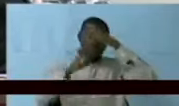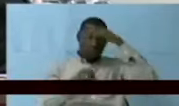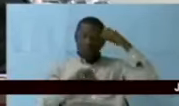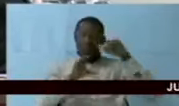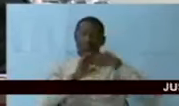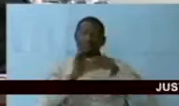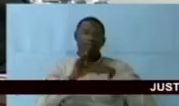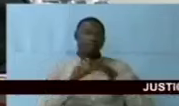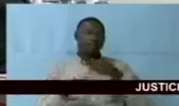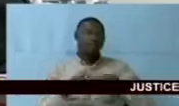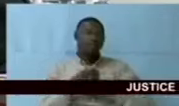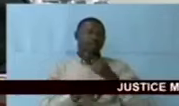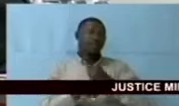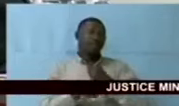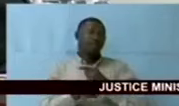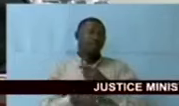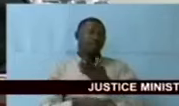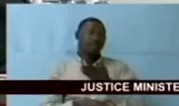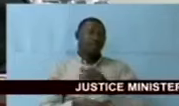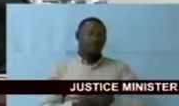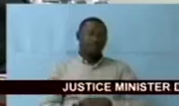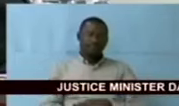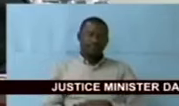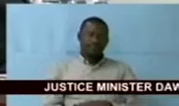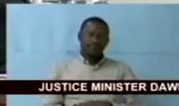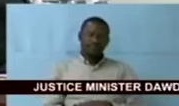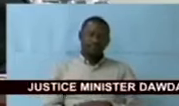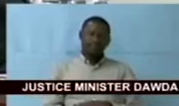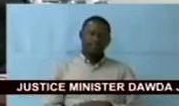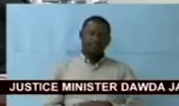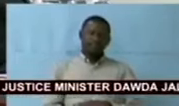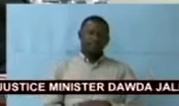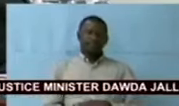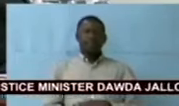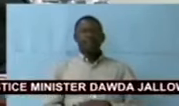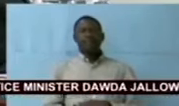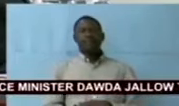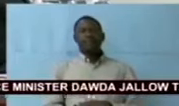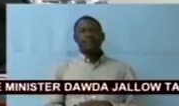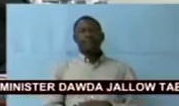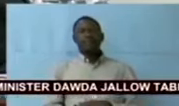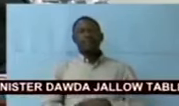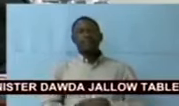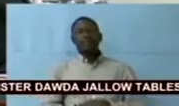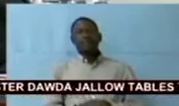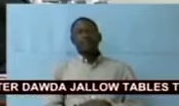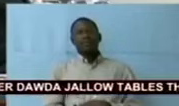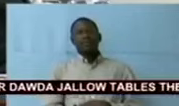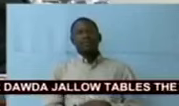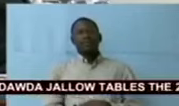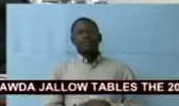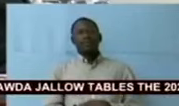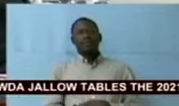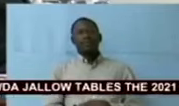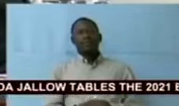Alifa ballet nun katu ila palaso lumenu bebulu amanke dindim palasiti katu memmarata banko do kula